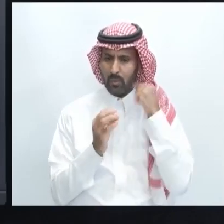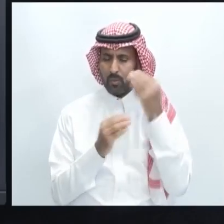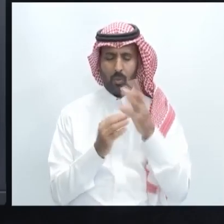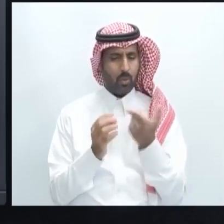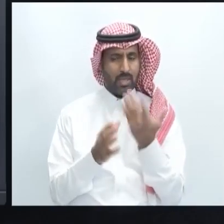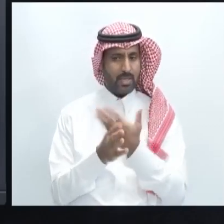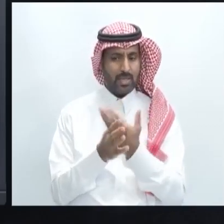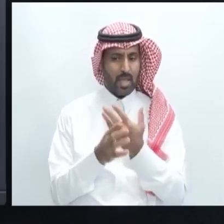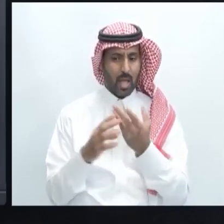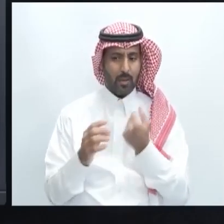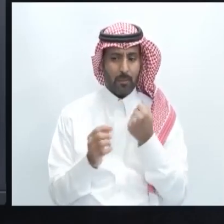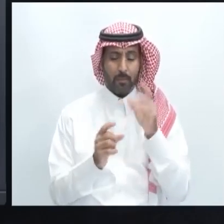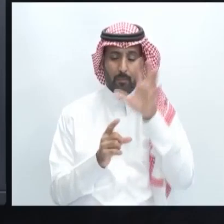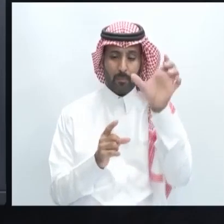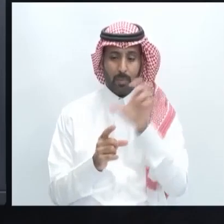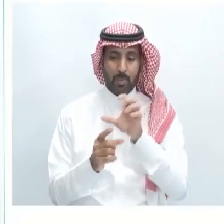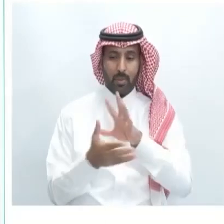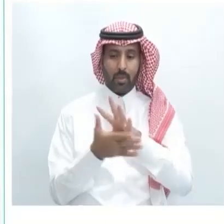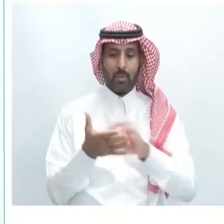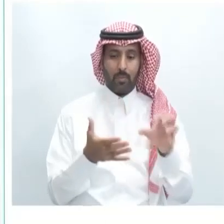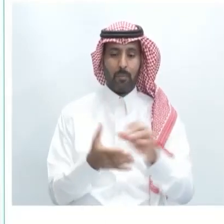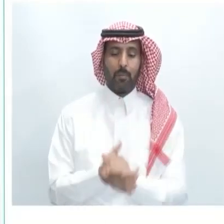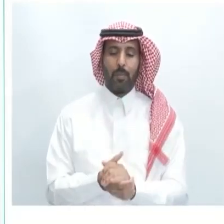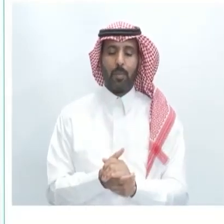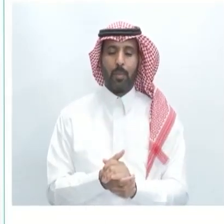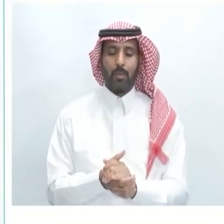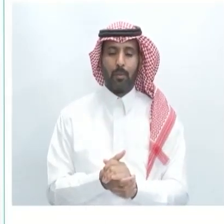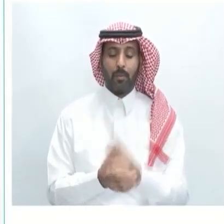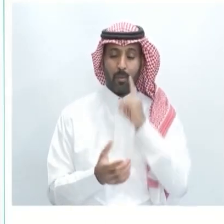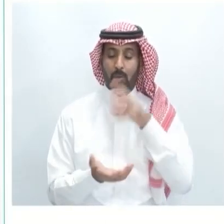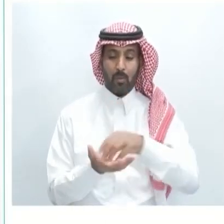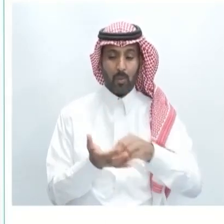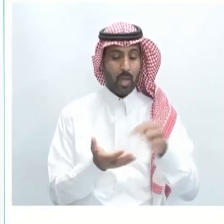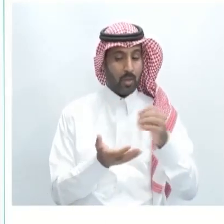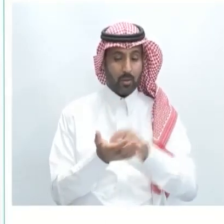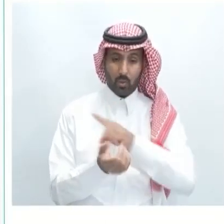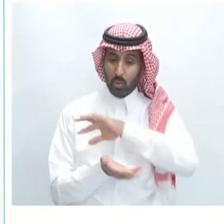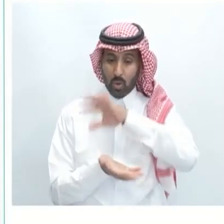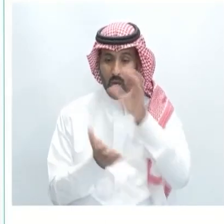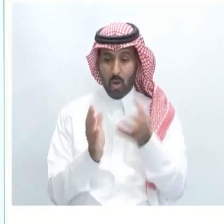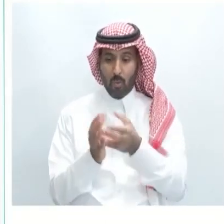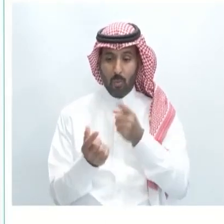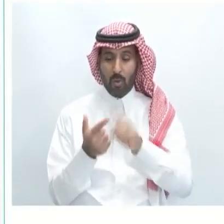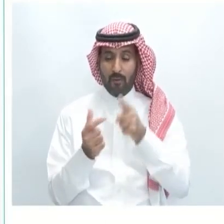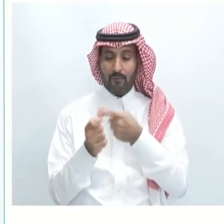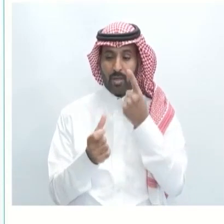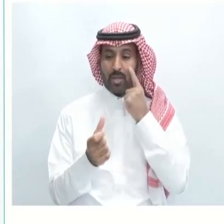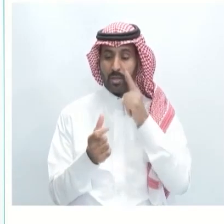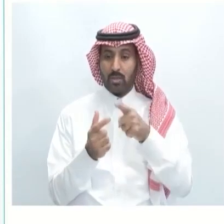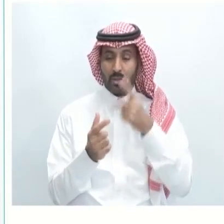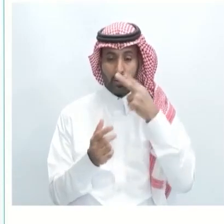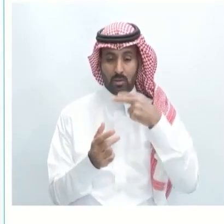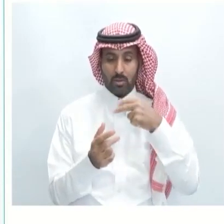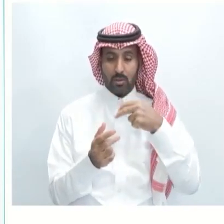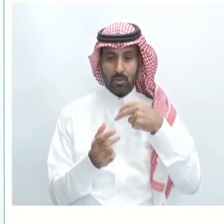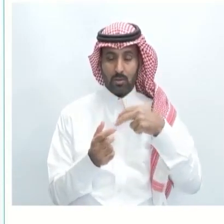of the cause and effect. Let's listen. In many countries around the world, the first day of April is a day